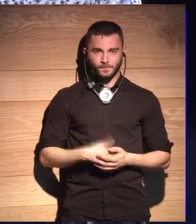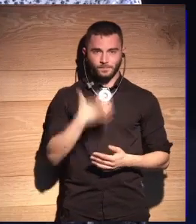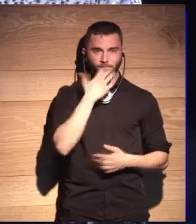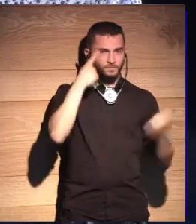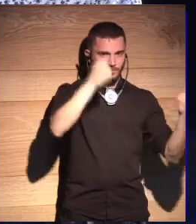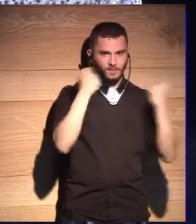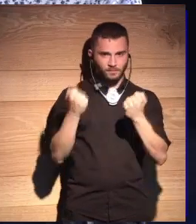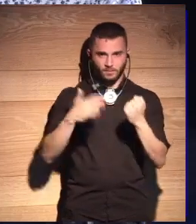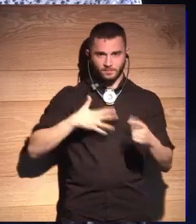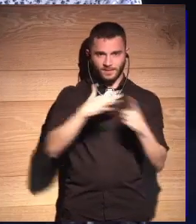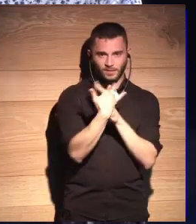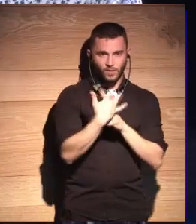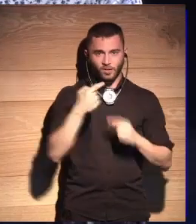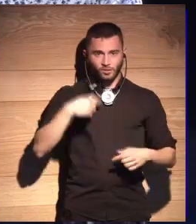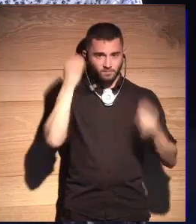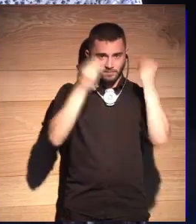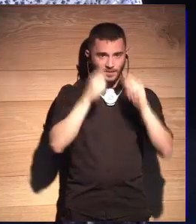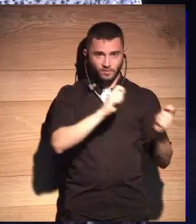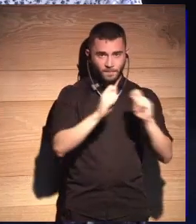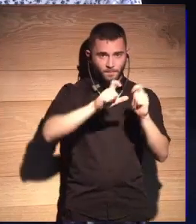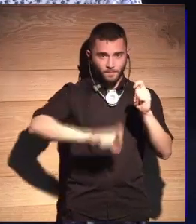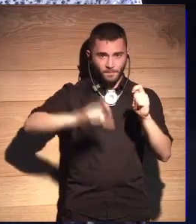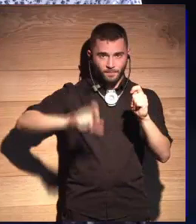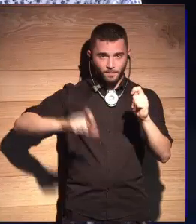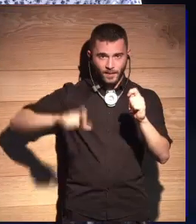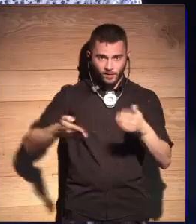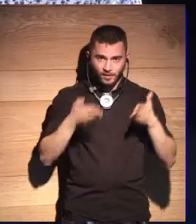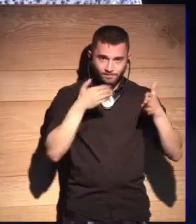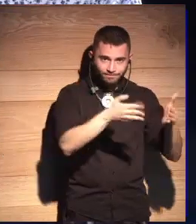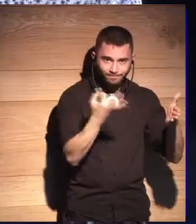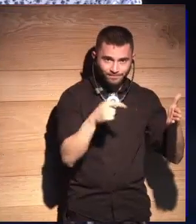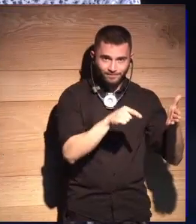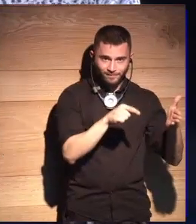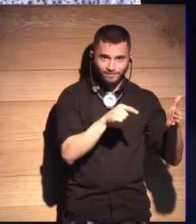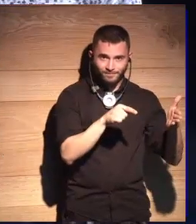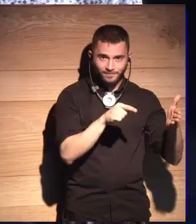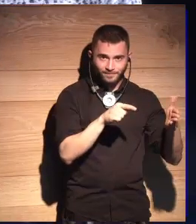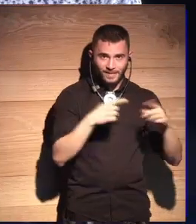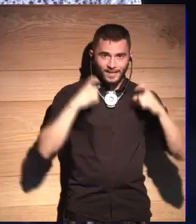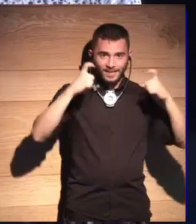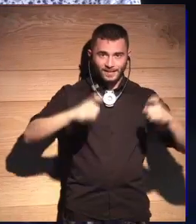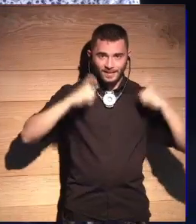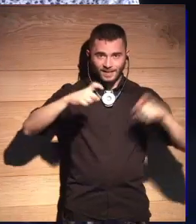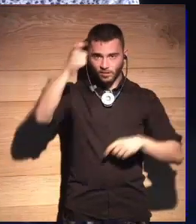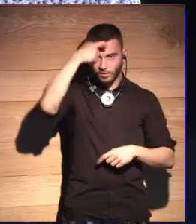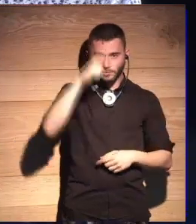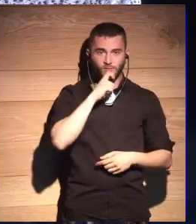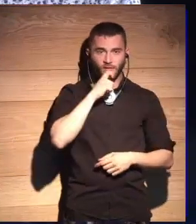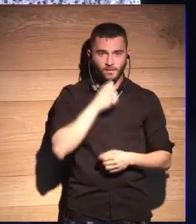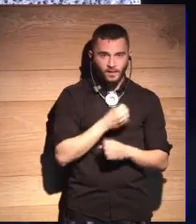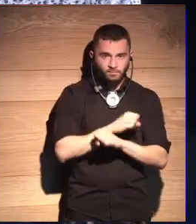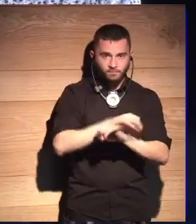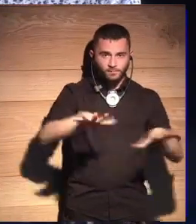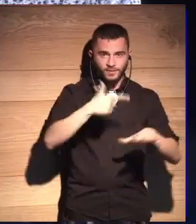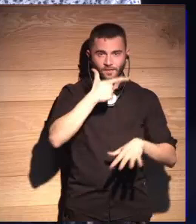about. The same way experts, and in my case, I think journalists, in the end, our task is